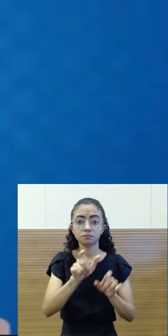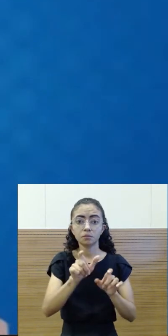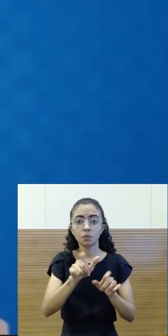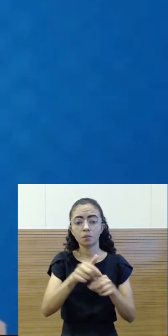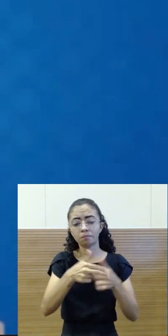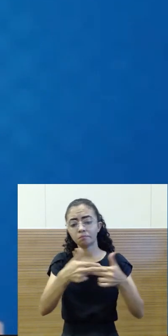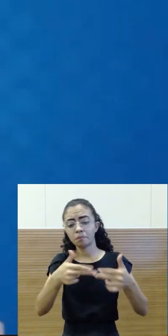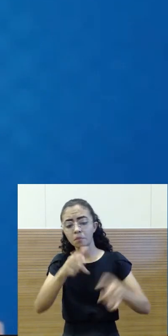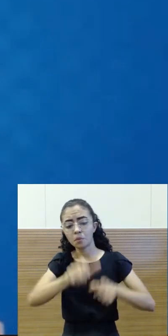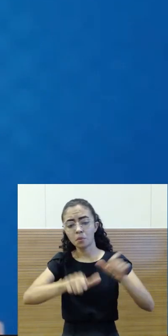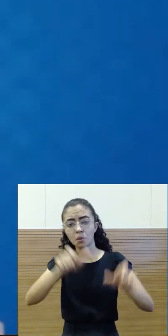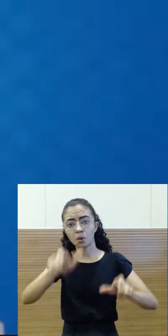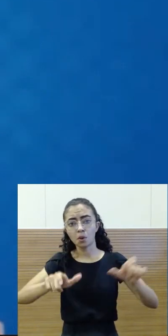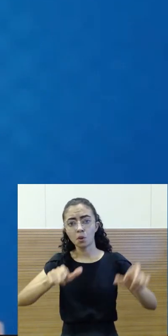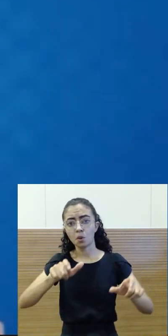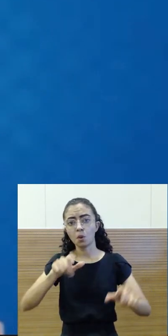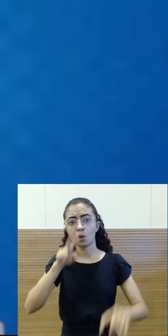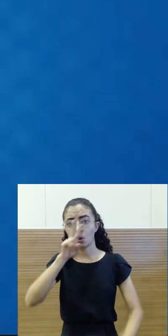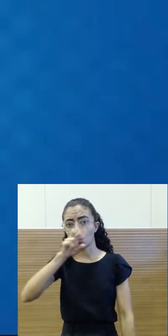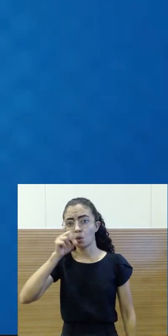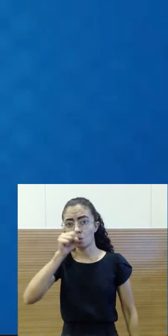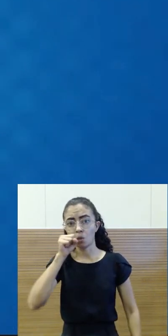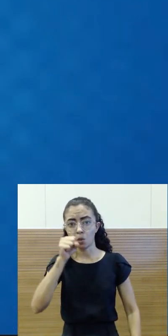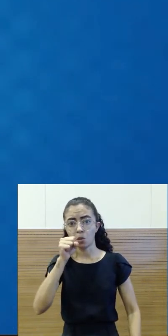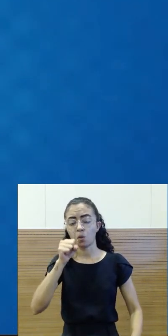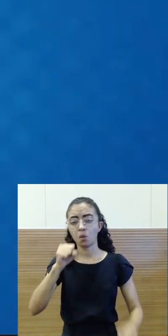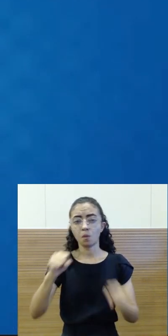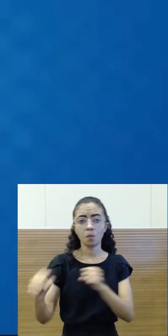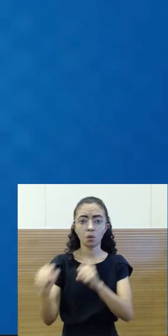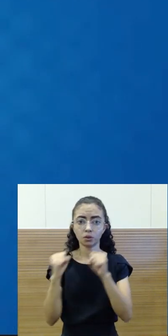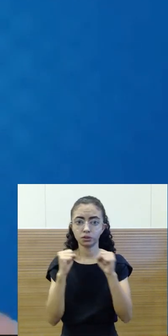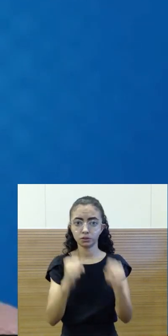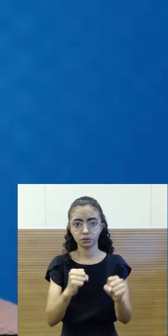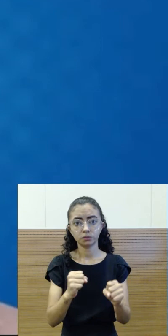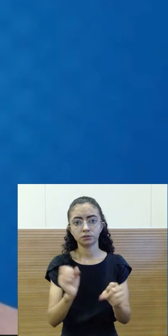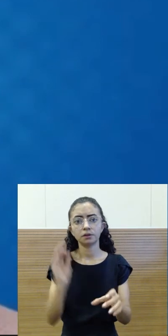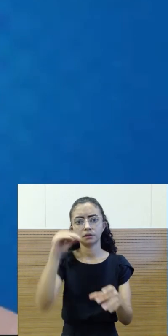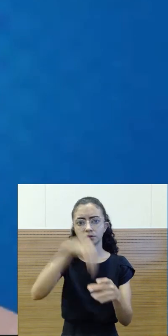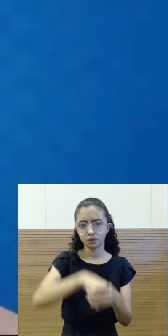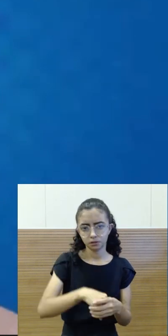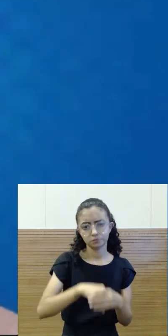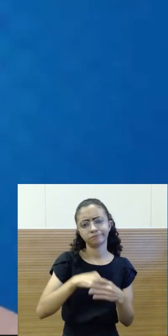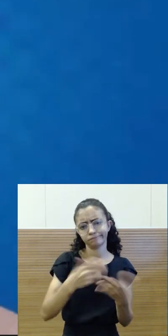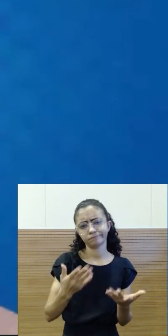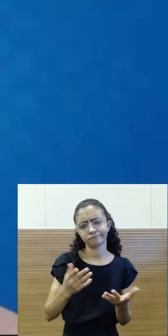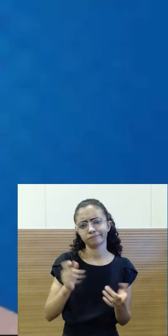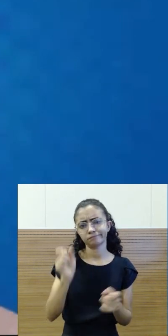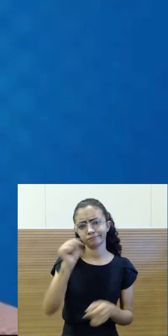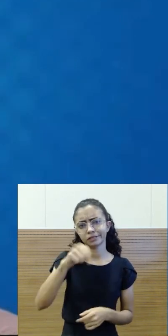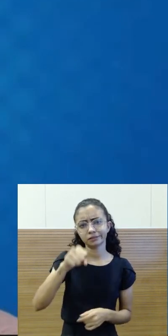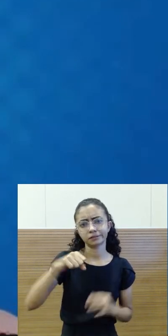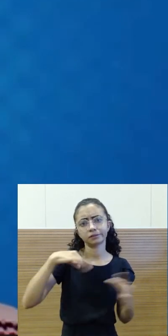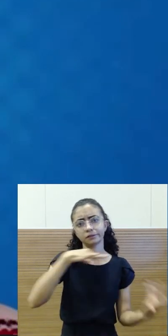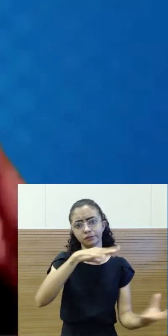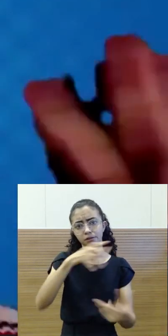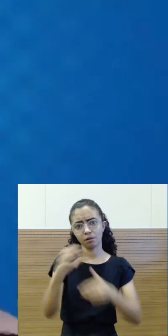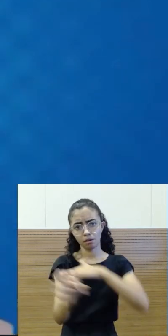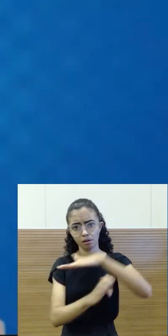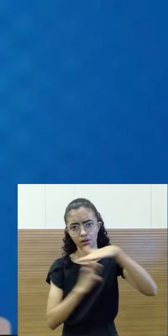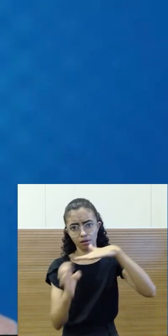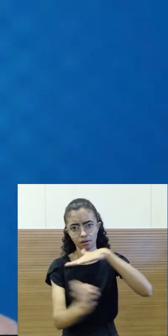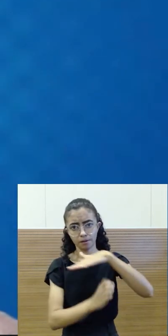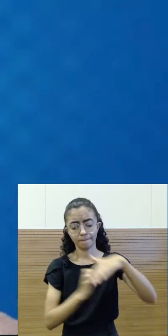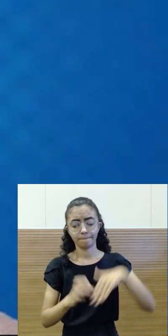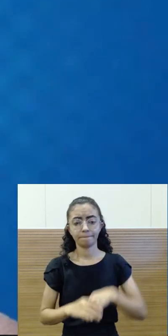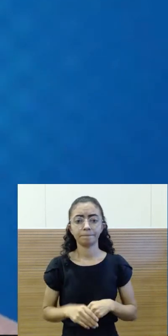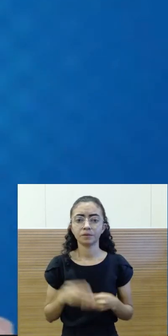They include definitely transnational corporations. So with regard to the Healthy Diet Coalitions, you